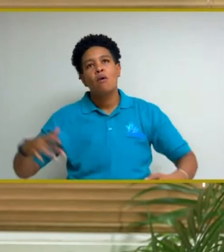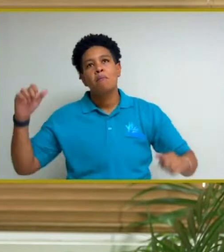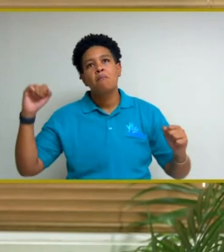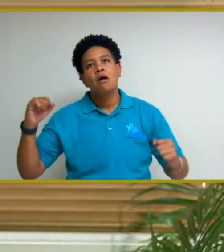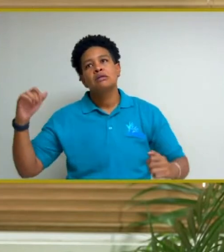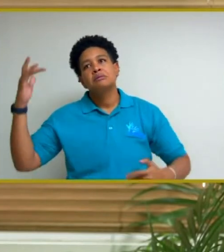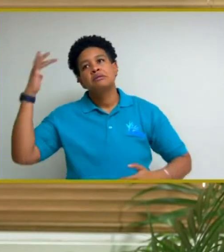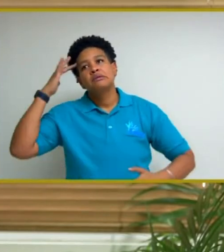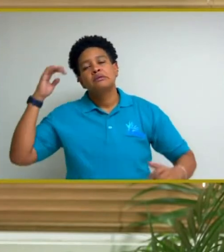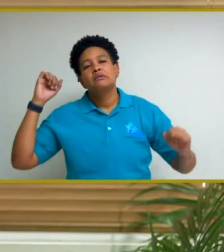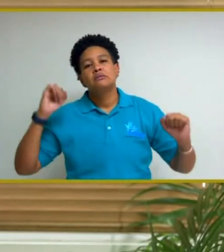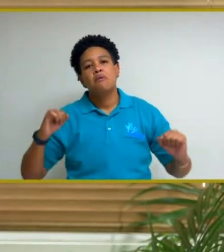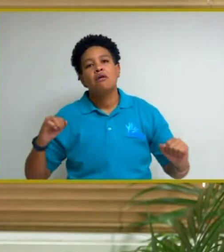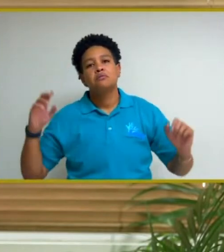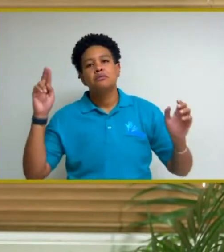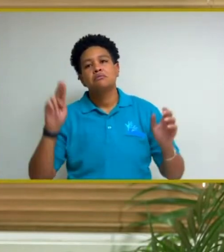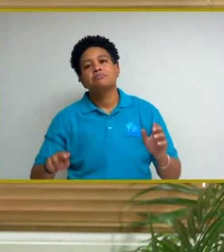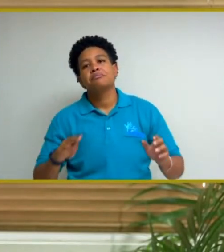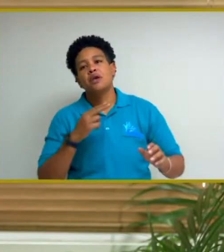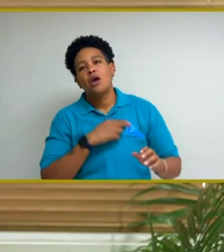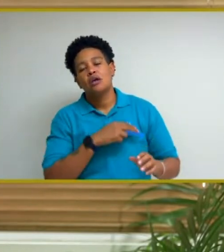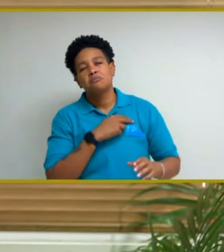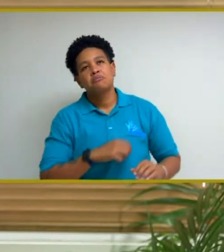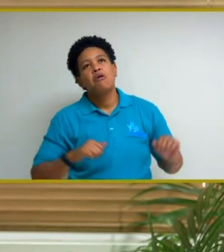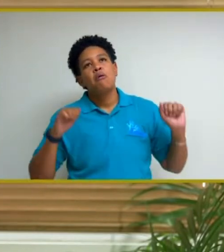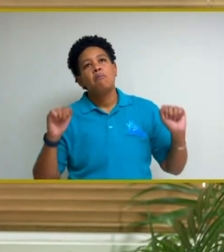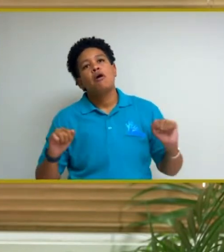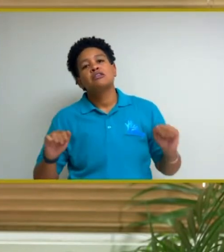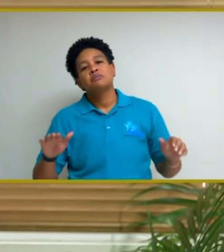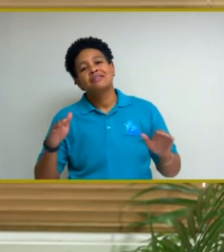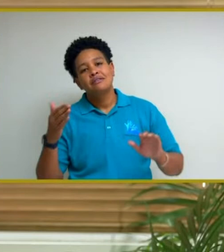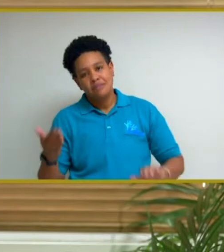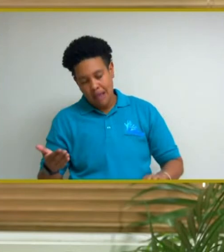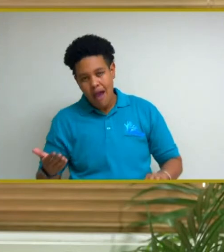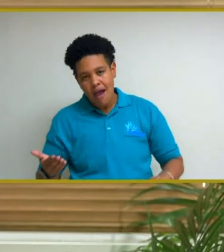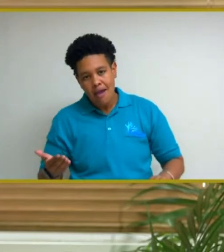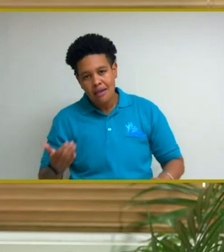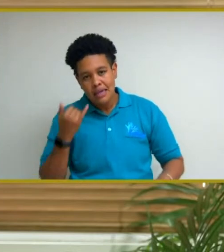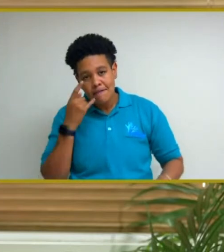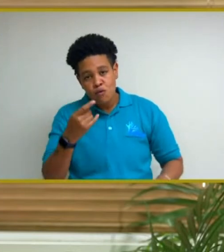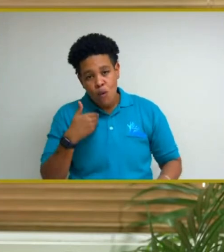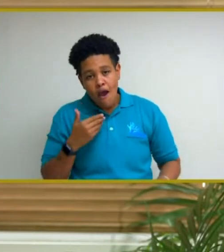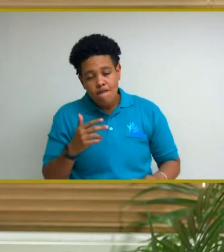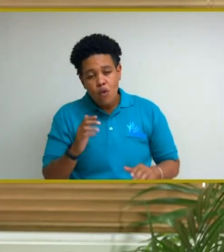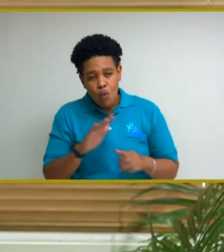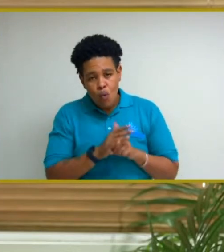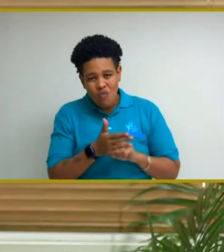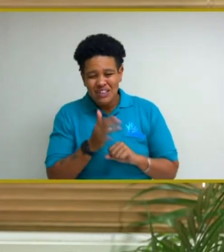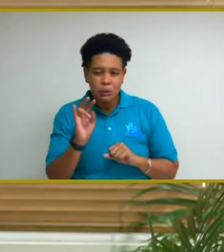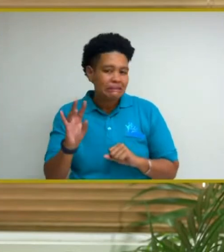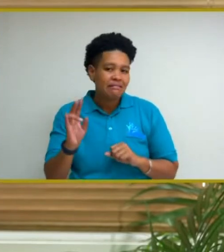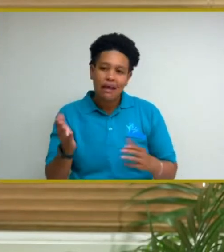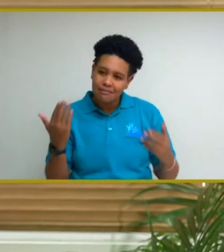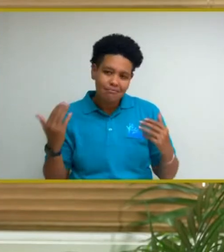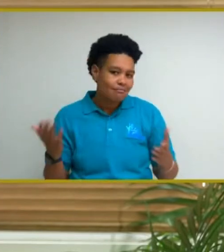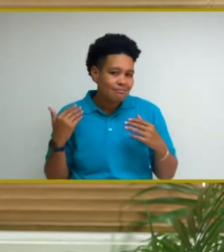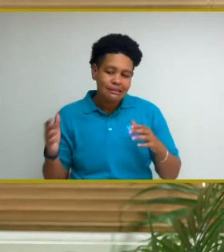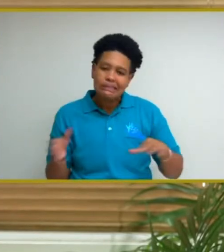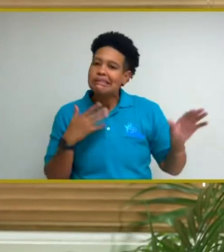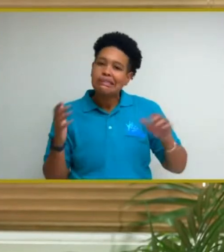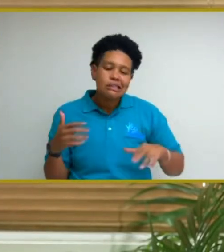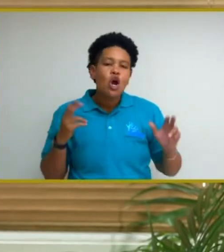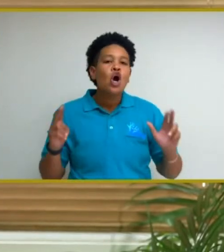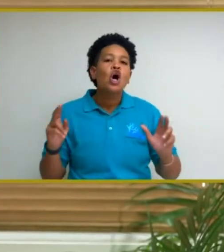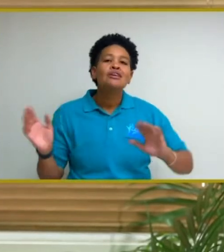the more you're likely to end up in the hospital, and the more you're likely to die if you have COVID-19. And the evidence bears that out very